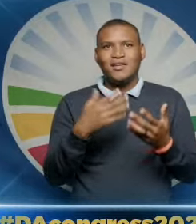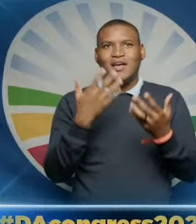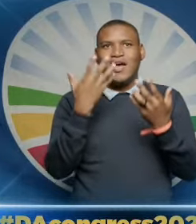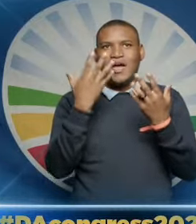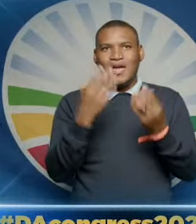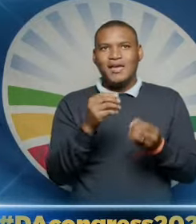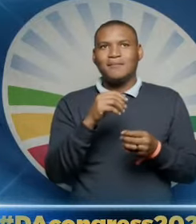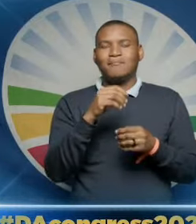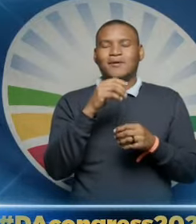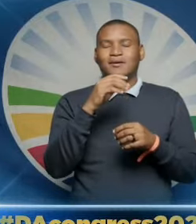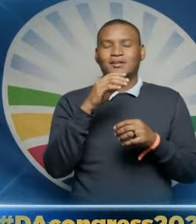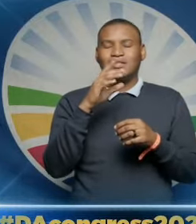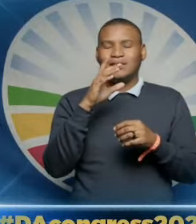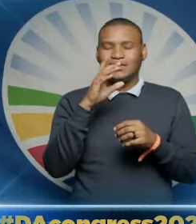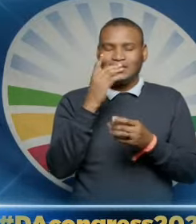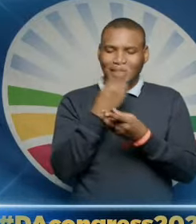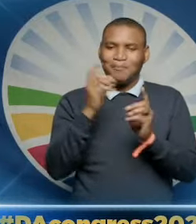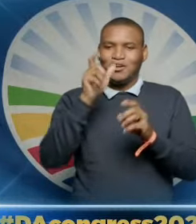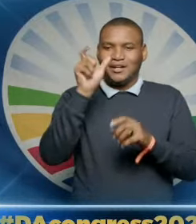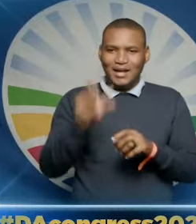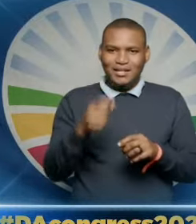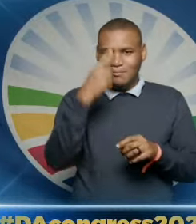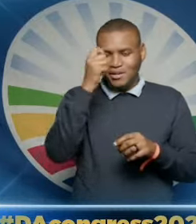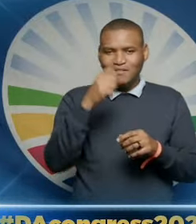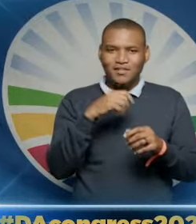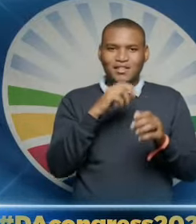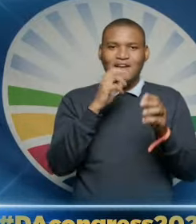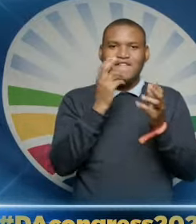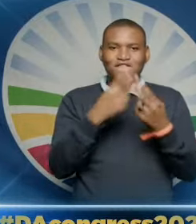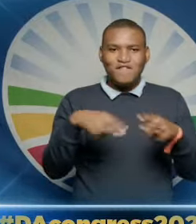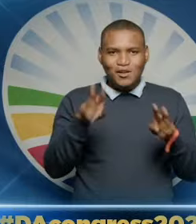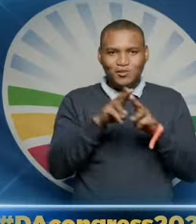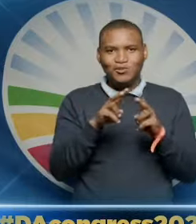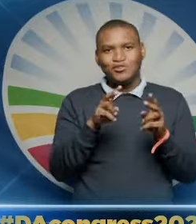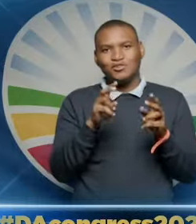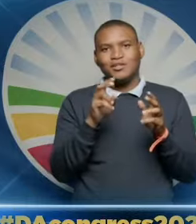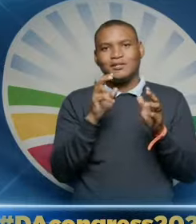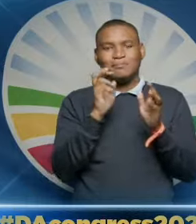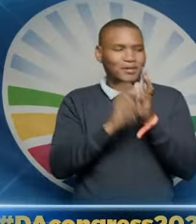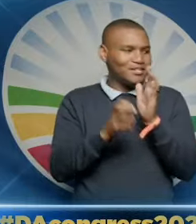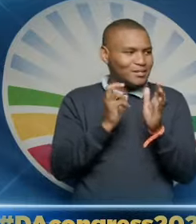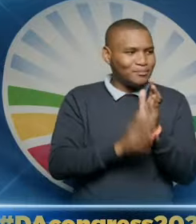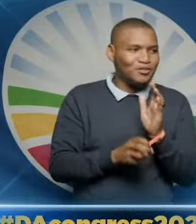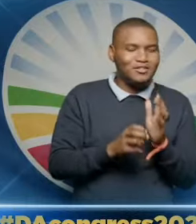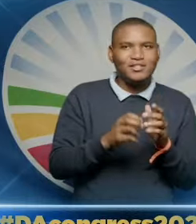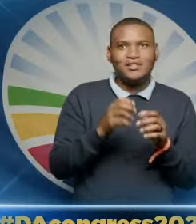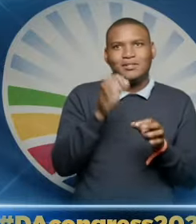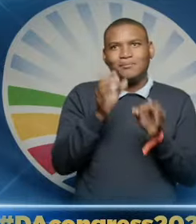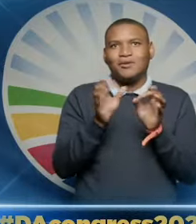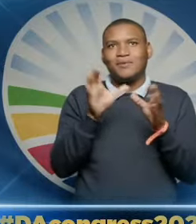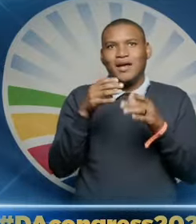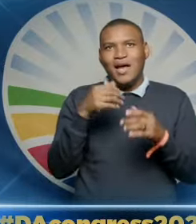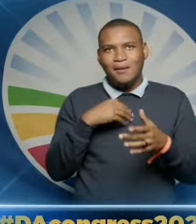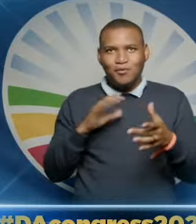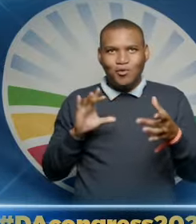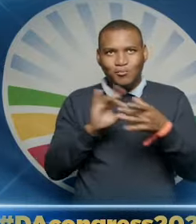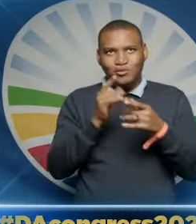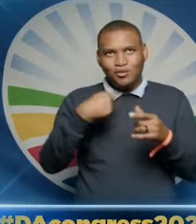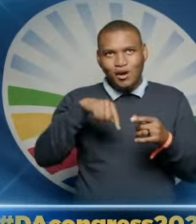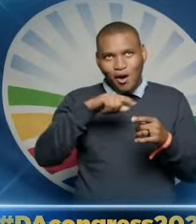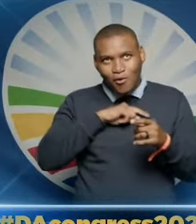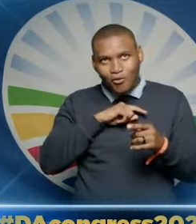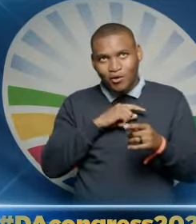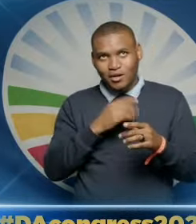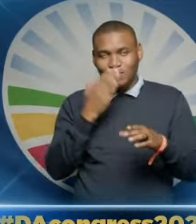Democrat. I believe in our values and principles. I embody what we stand for as a party. I am committed to our cause, and